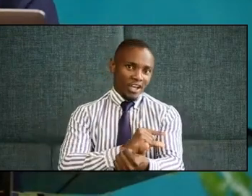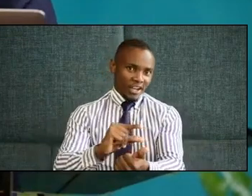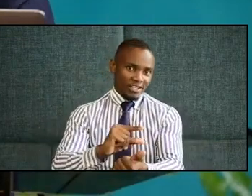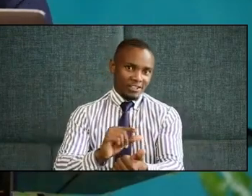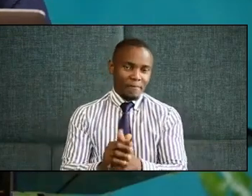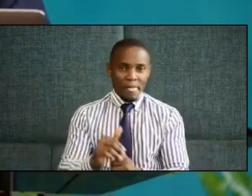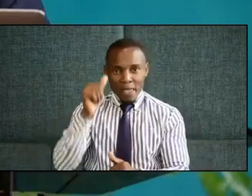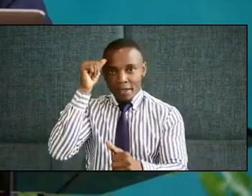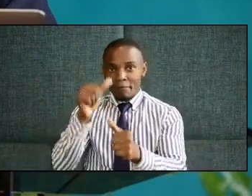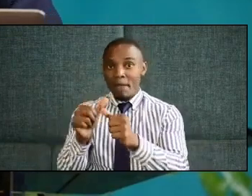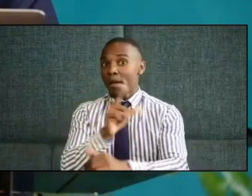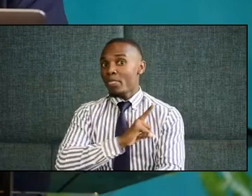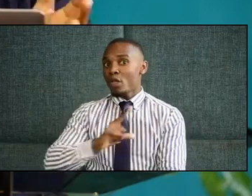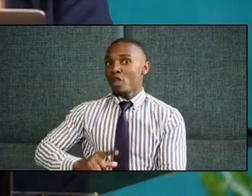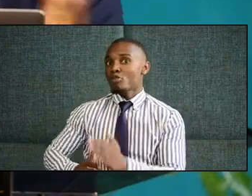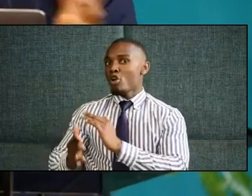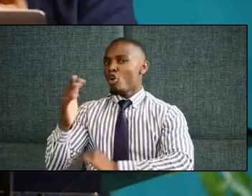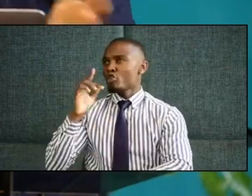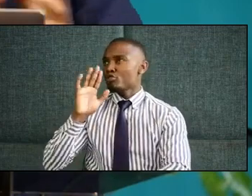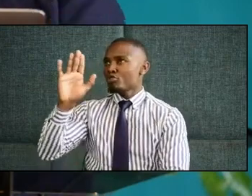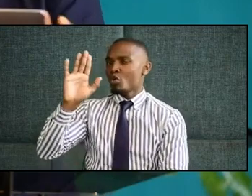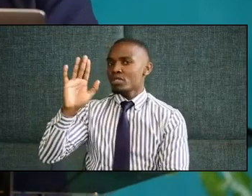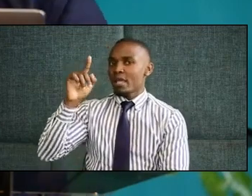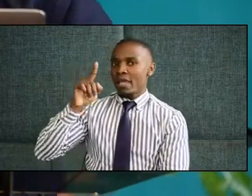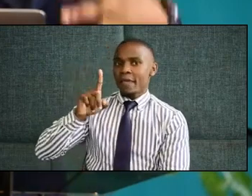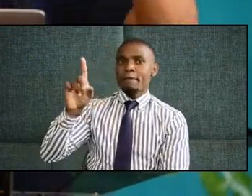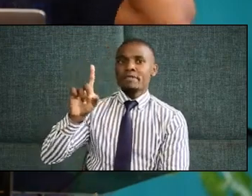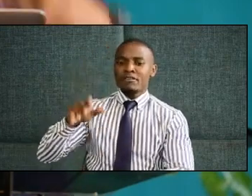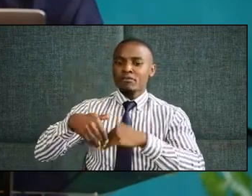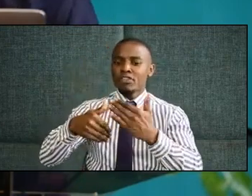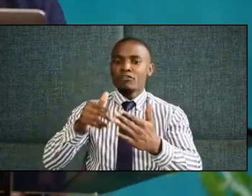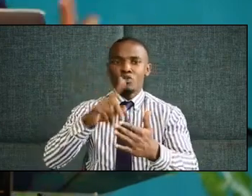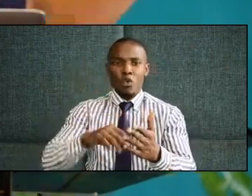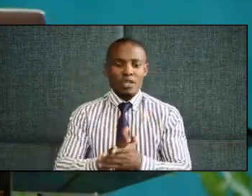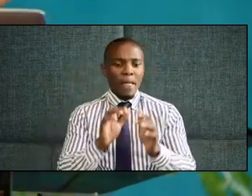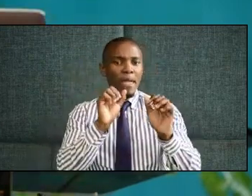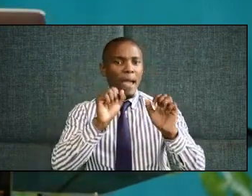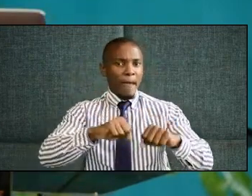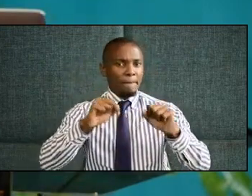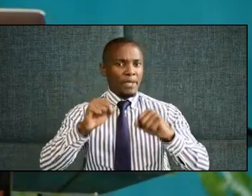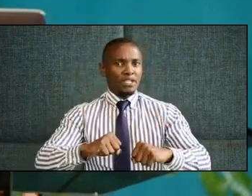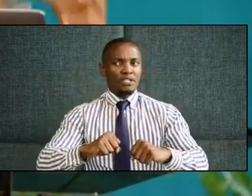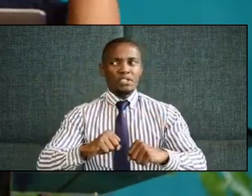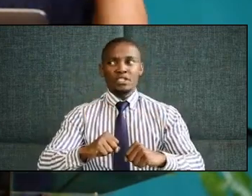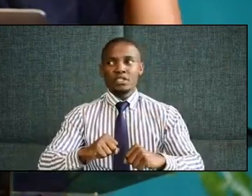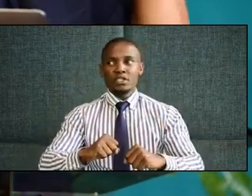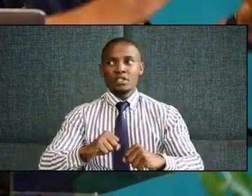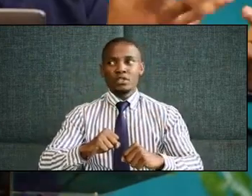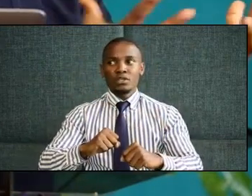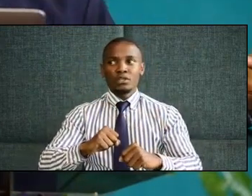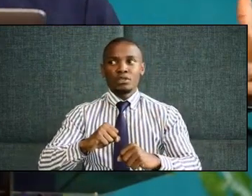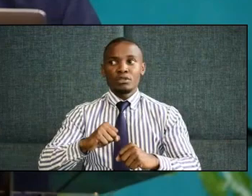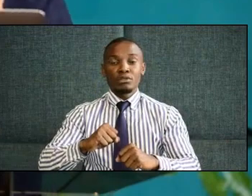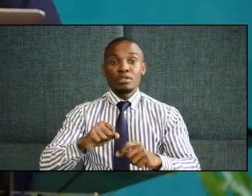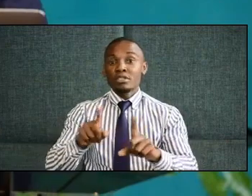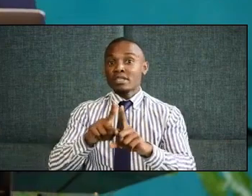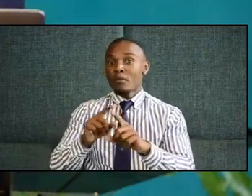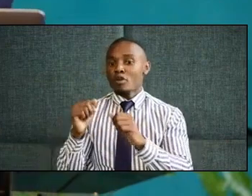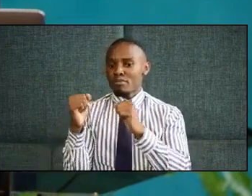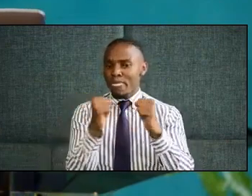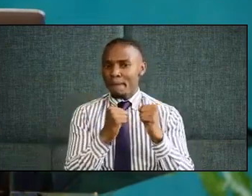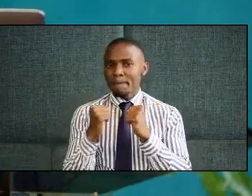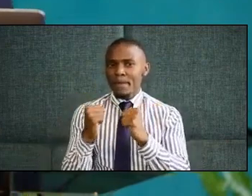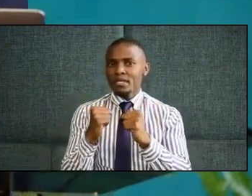Remember the Lord your God, for it is he who gives you ability. The Hebrew word that means might. It